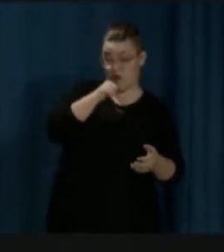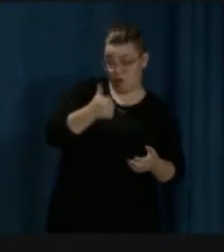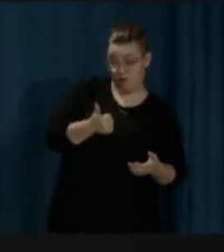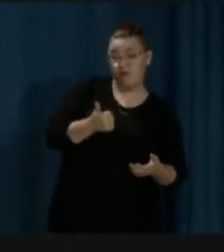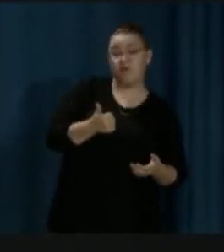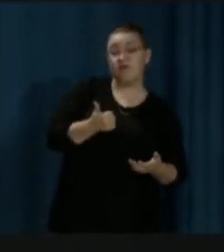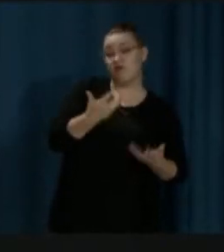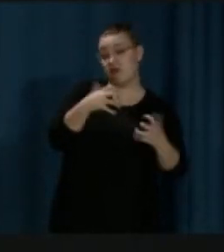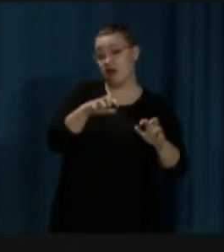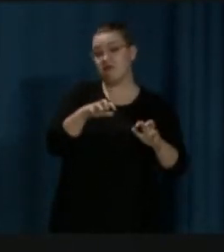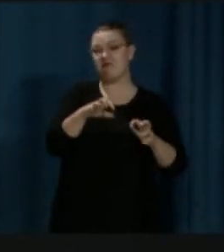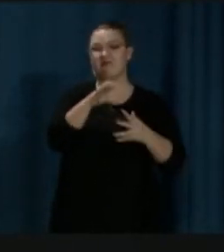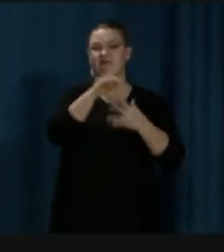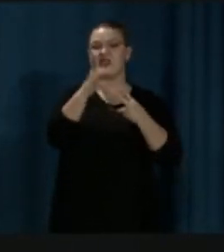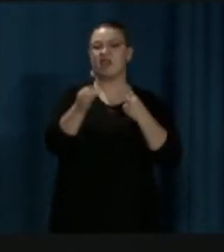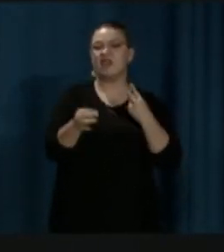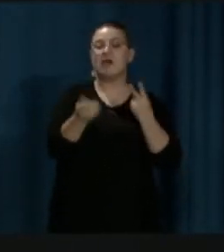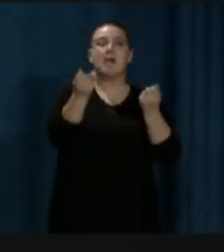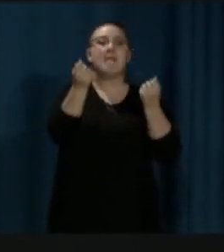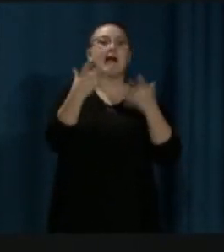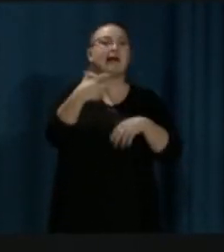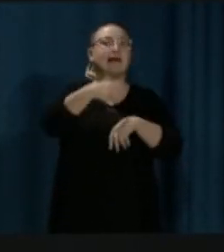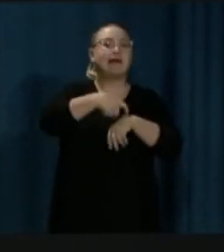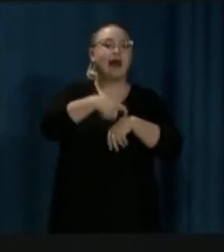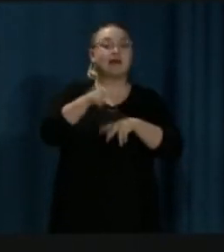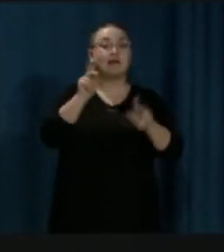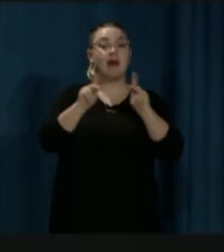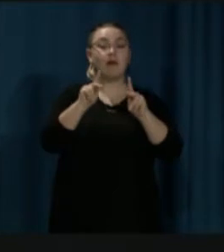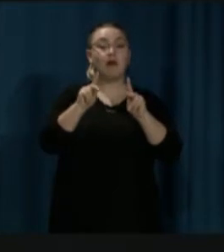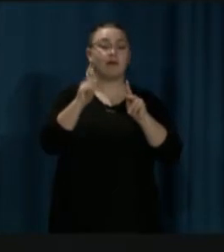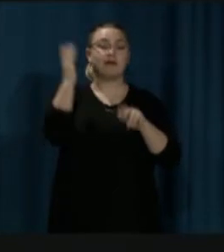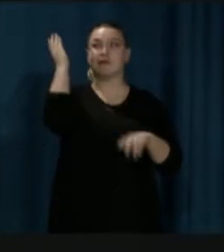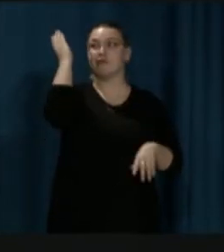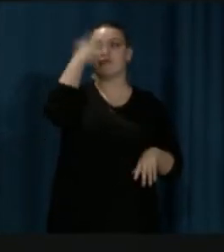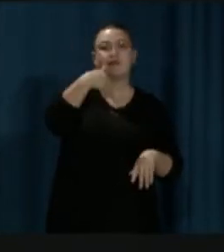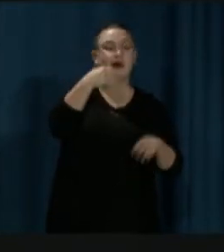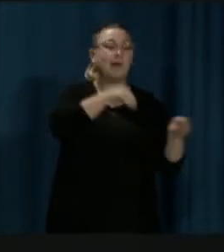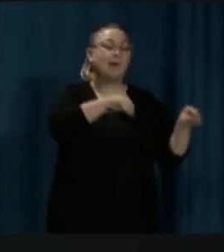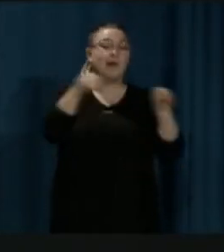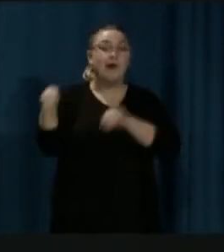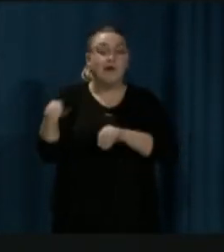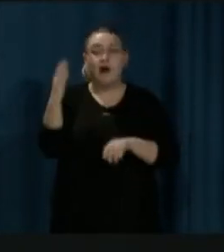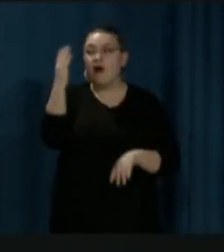that people do is people move, and oftentimes they don't, one of the things you don't think about when you move is, oh, I